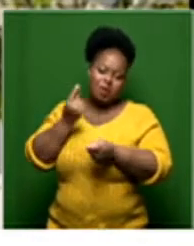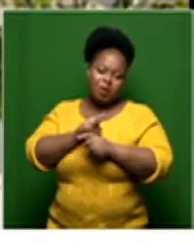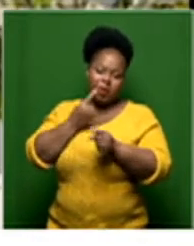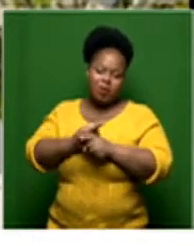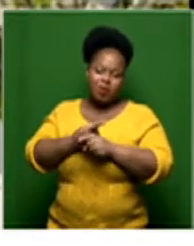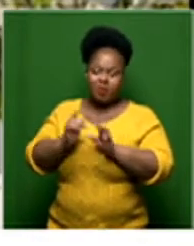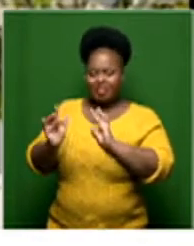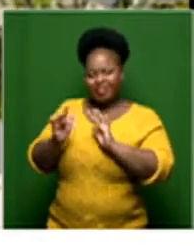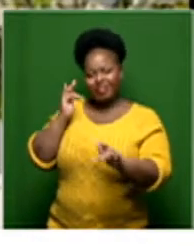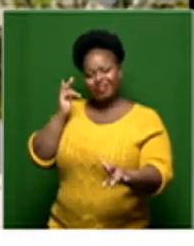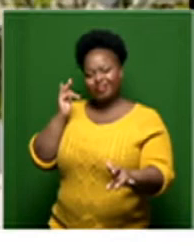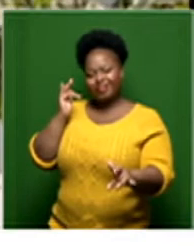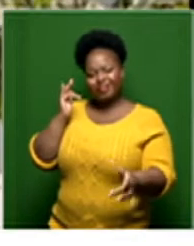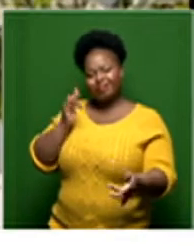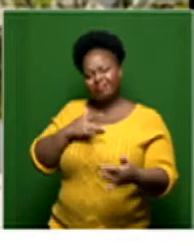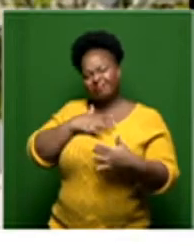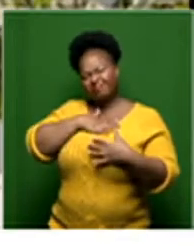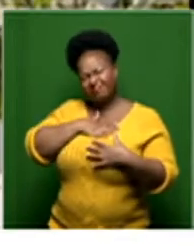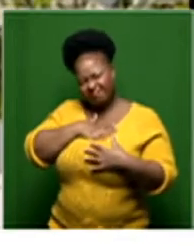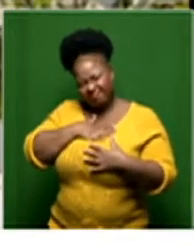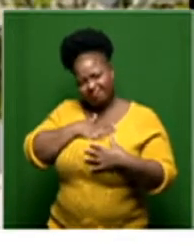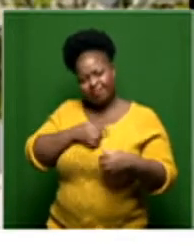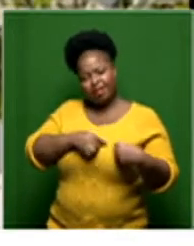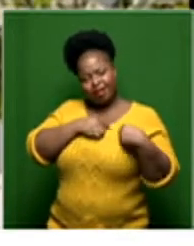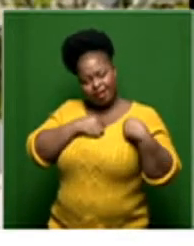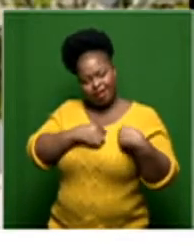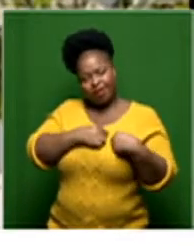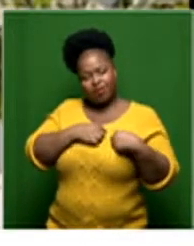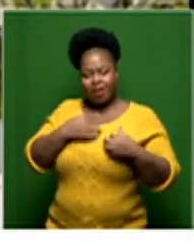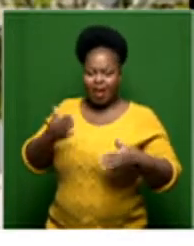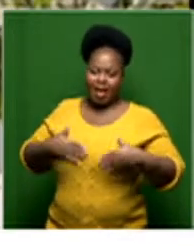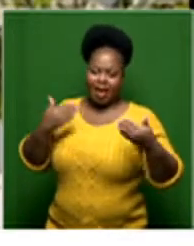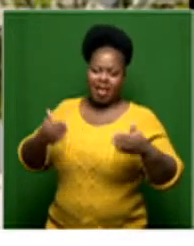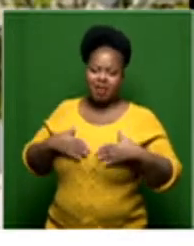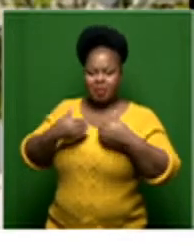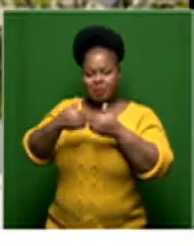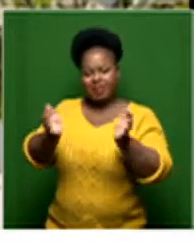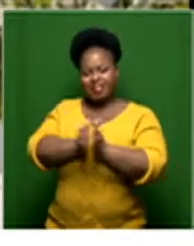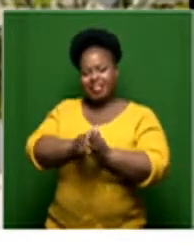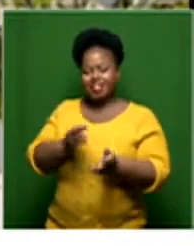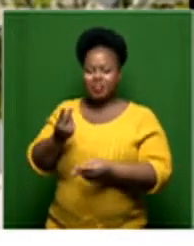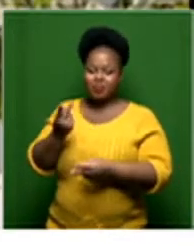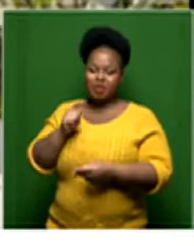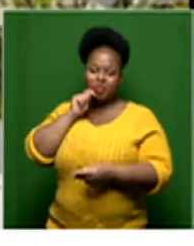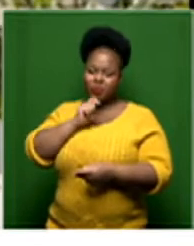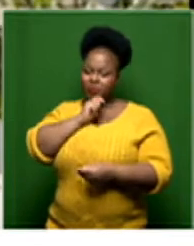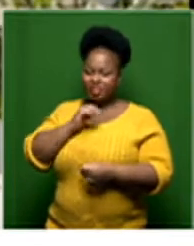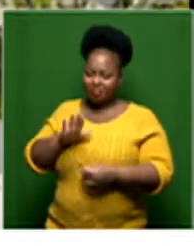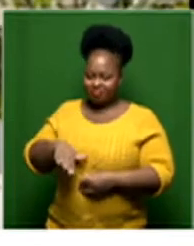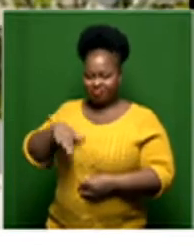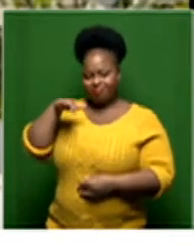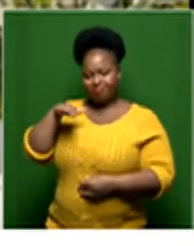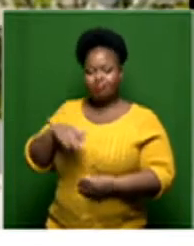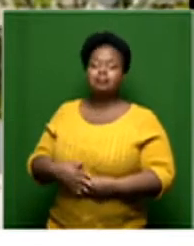sing a very sincere and loud happy birthday to my twins when they were growing